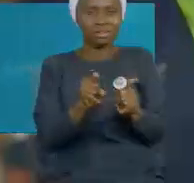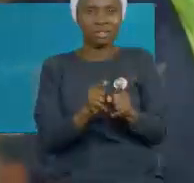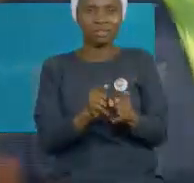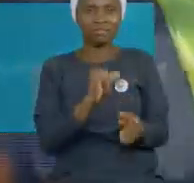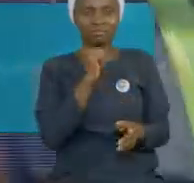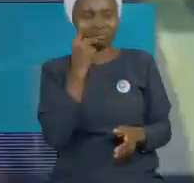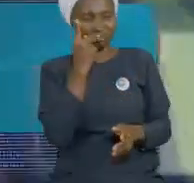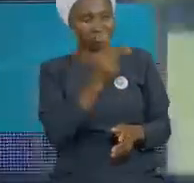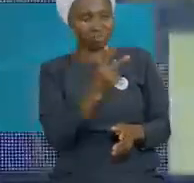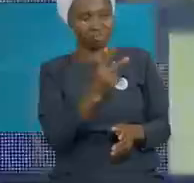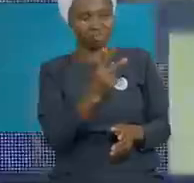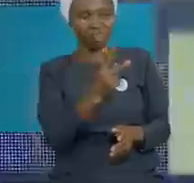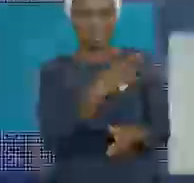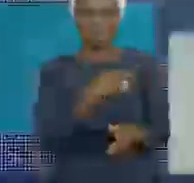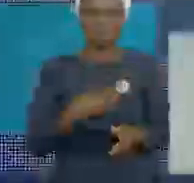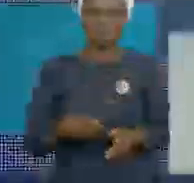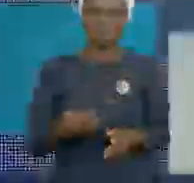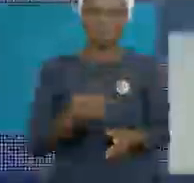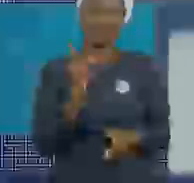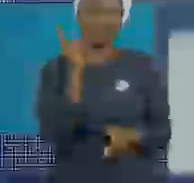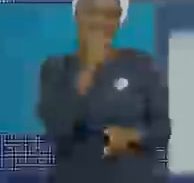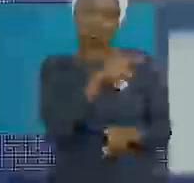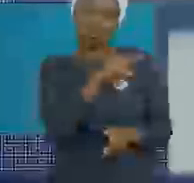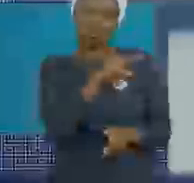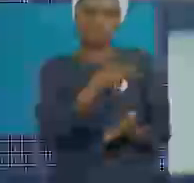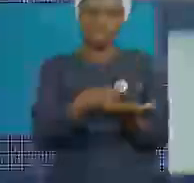apparent, superficial righteousness.